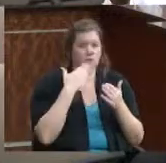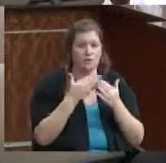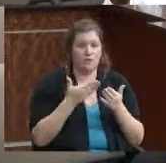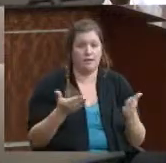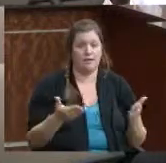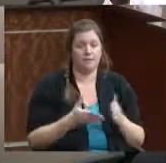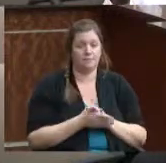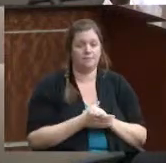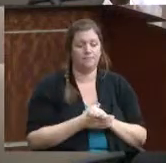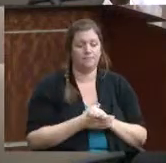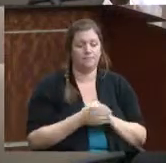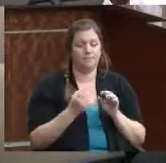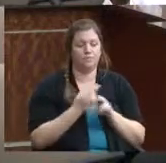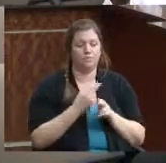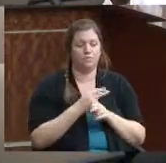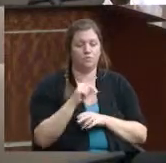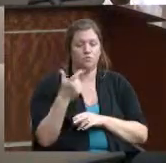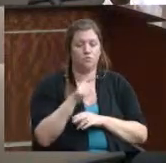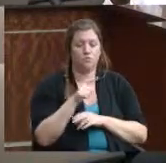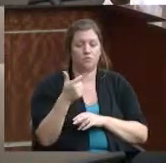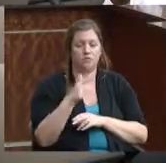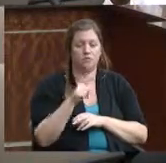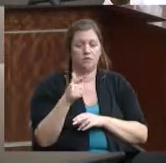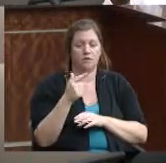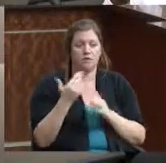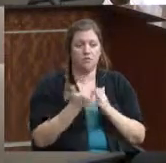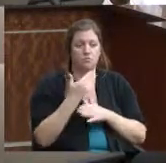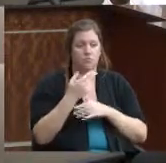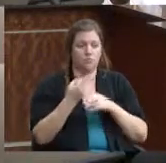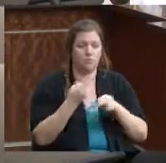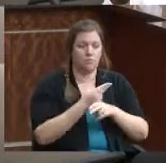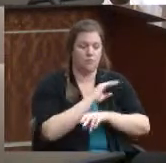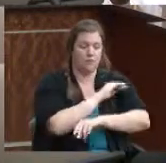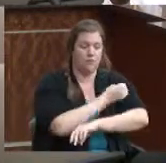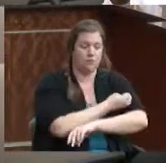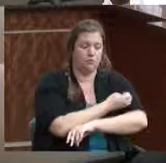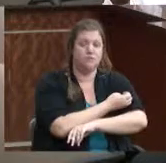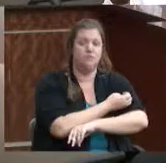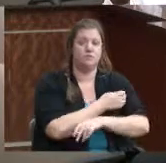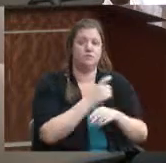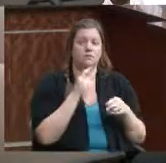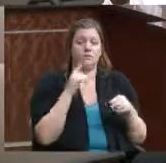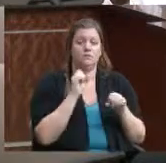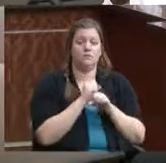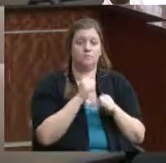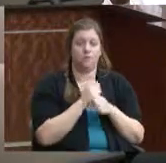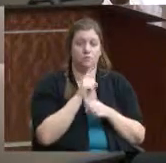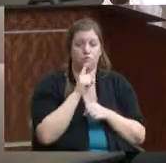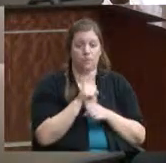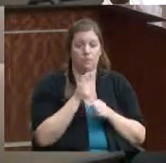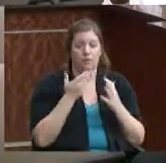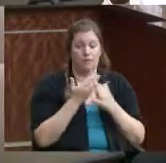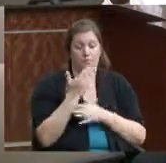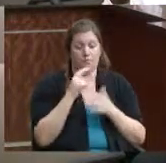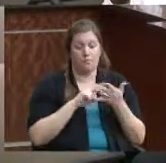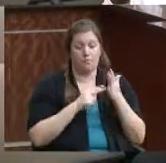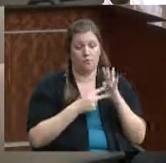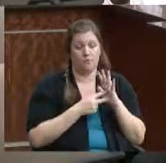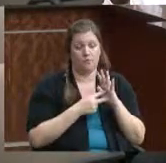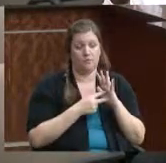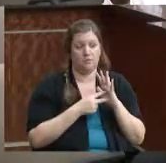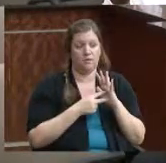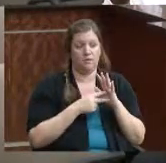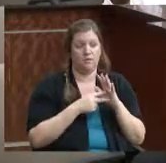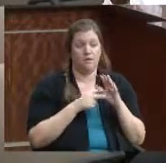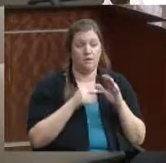thing. The use of alternate renewable energy is specifically and implicitly promulgated throughout the purpose and intent of the master